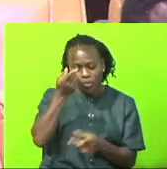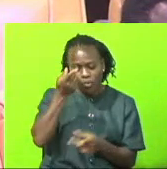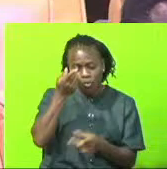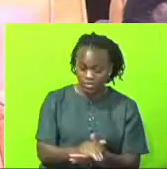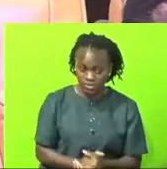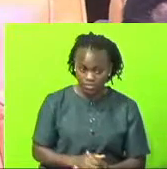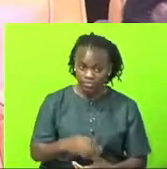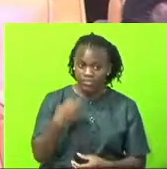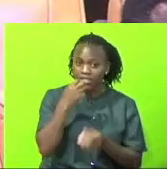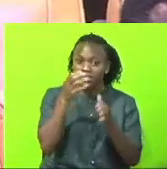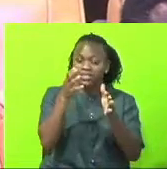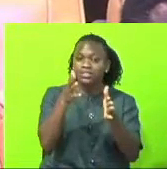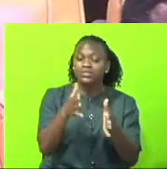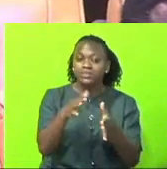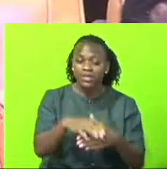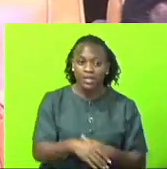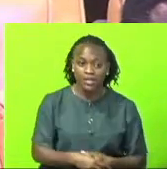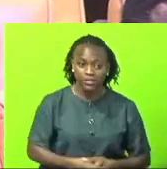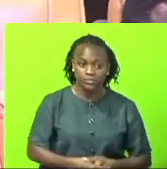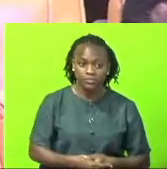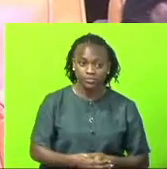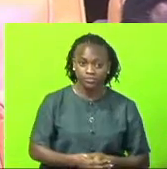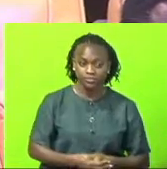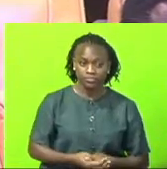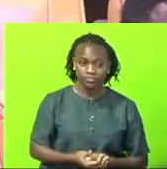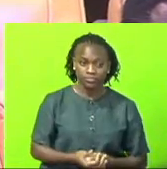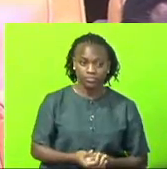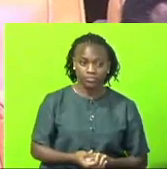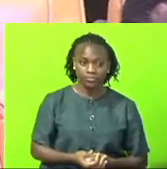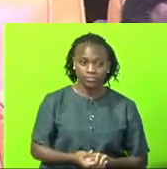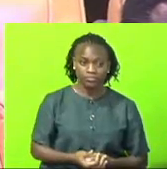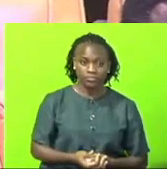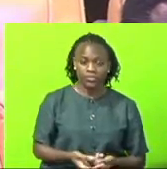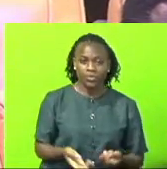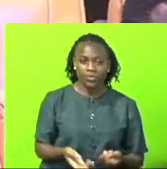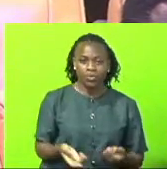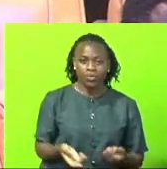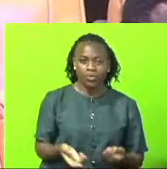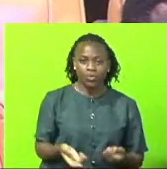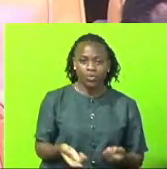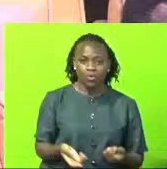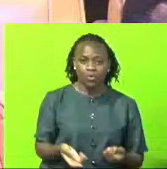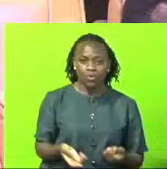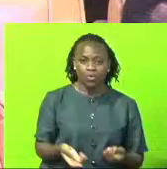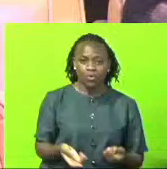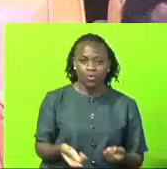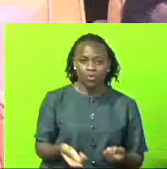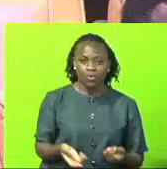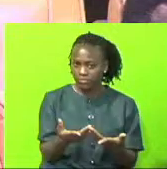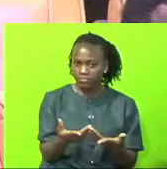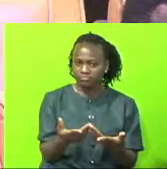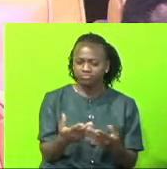when the previous rulings of the Speaker become binding on the sitting Speaker,